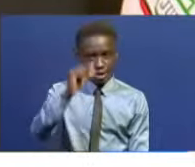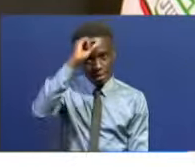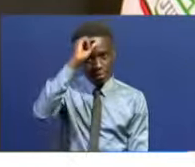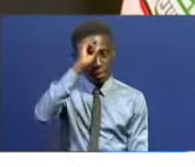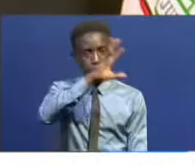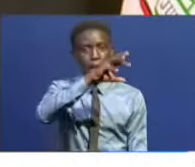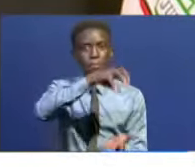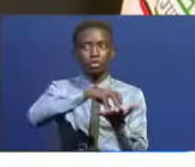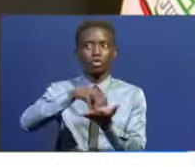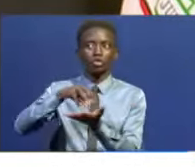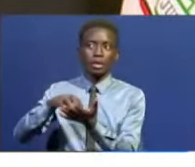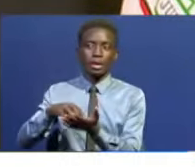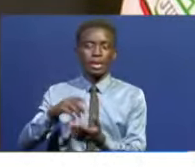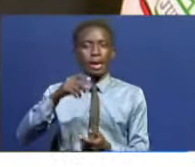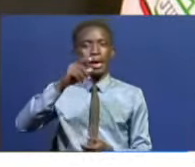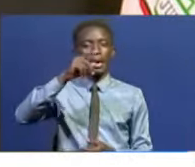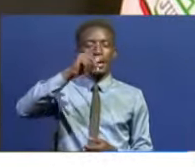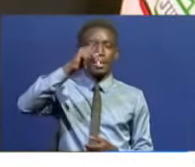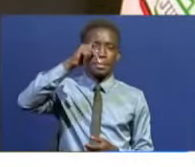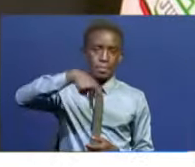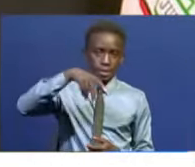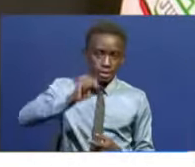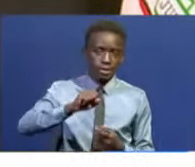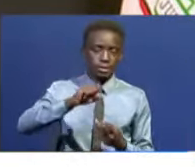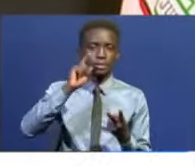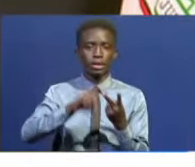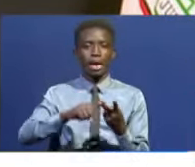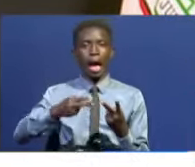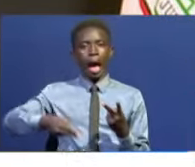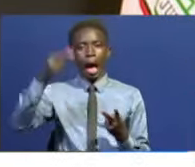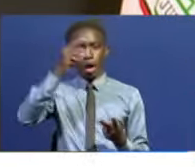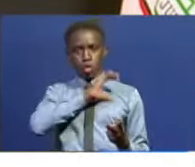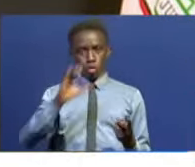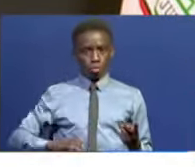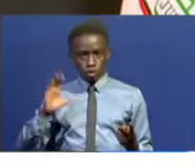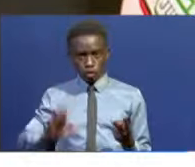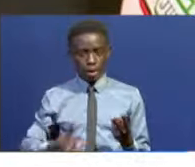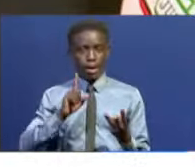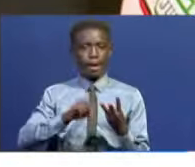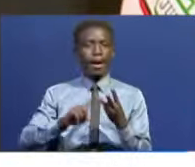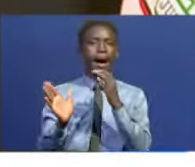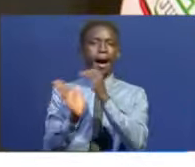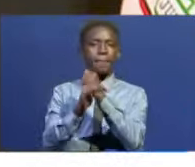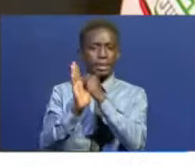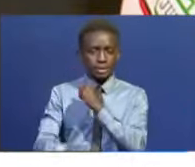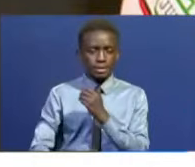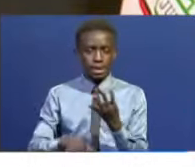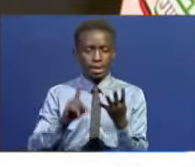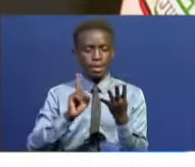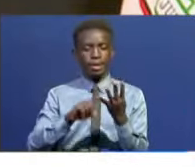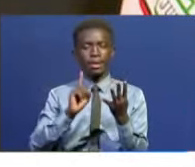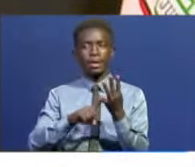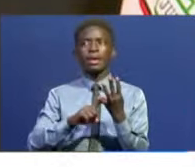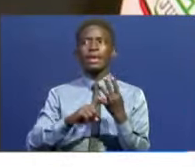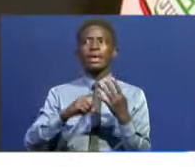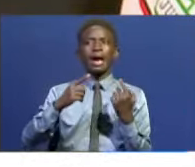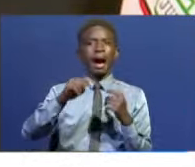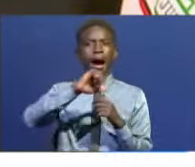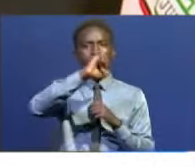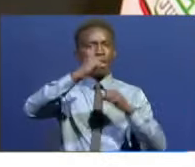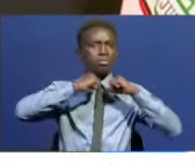secretaries, principal secretaries, high commissioners, ambassadors, diplomatic and consular